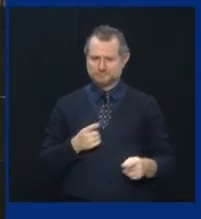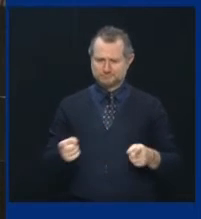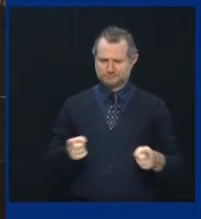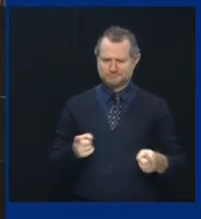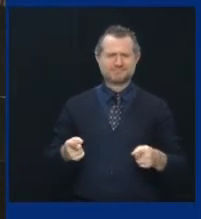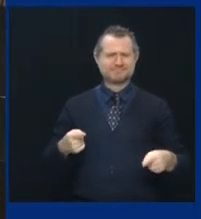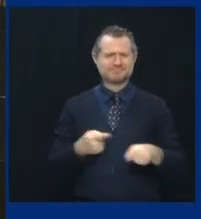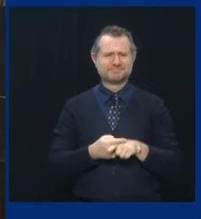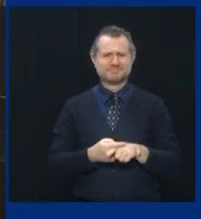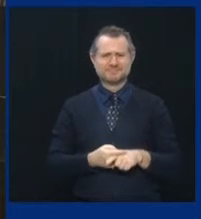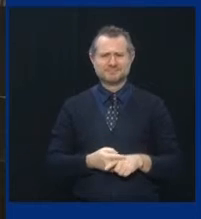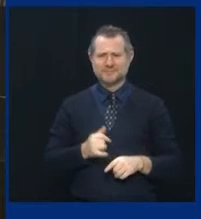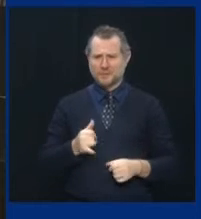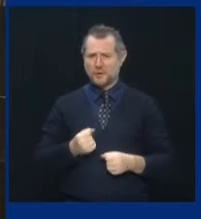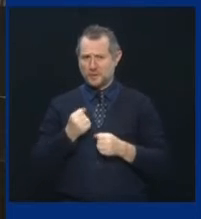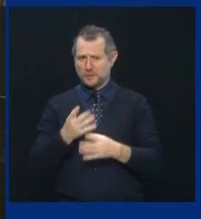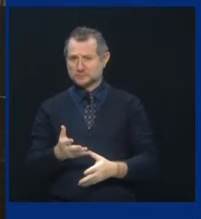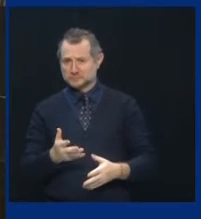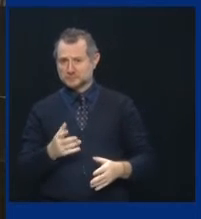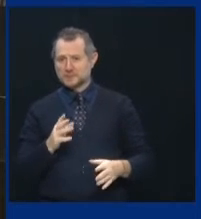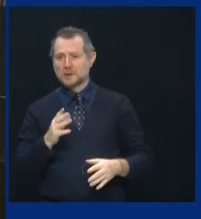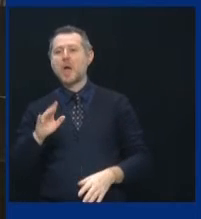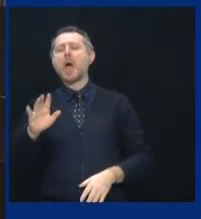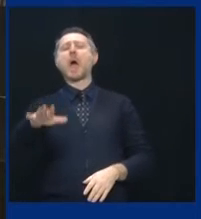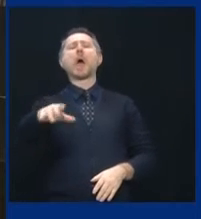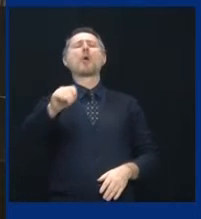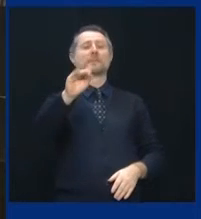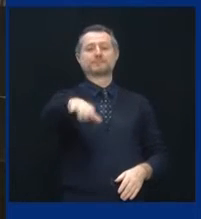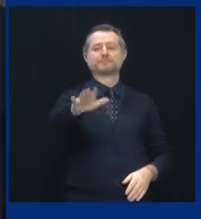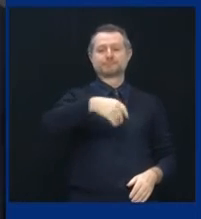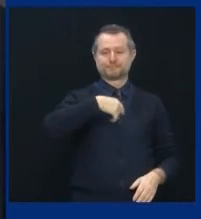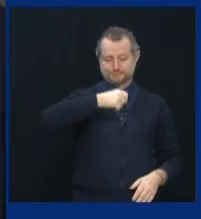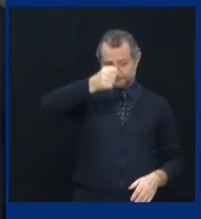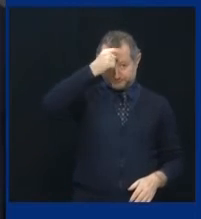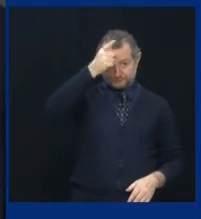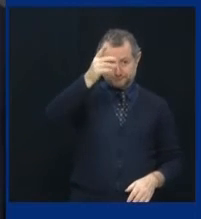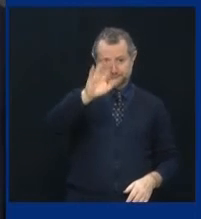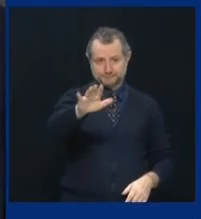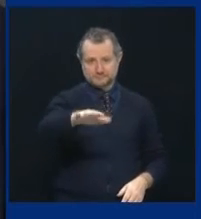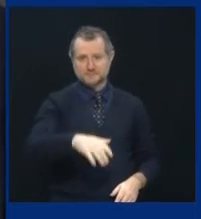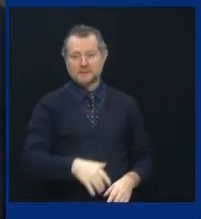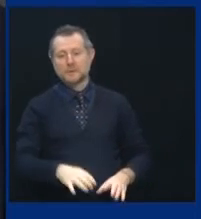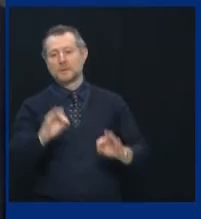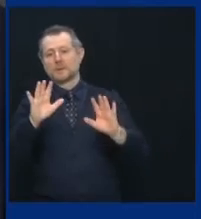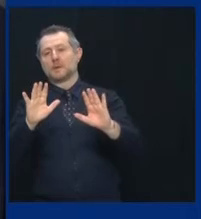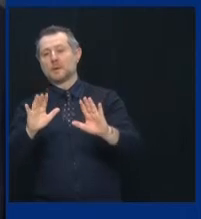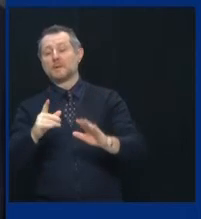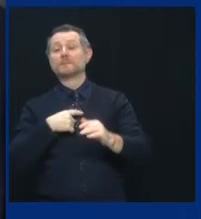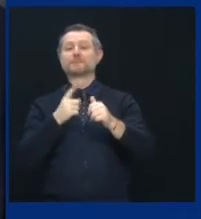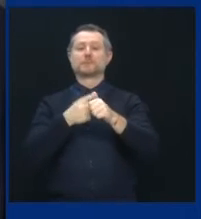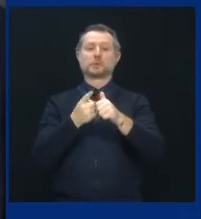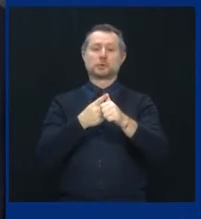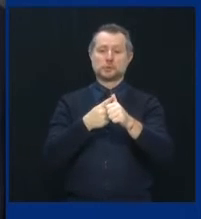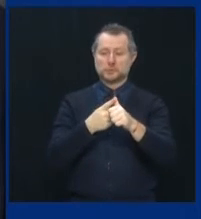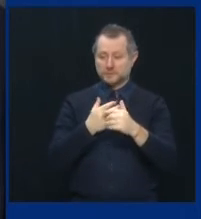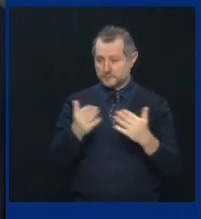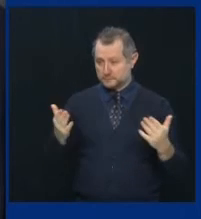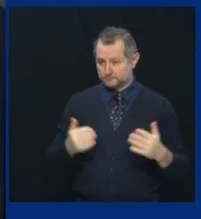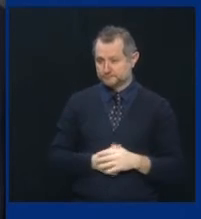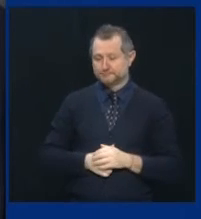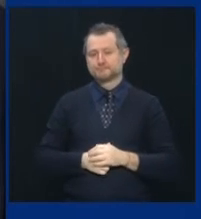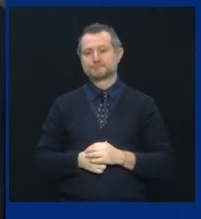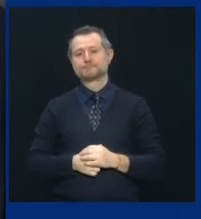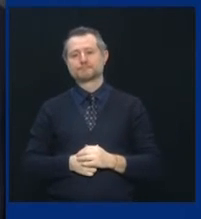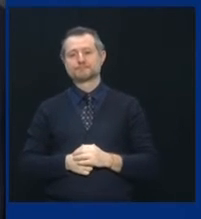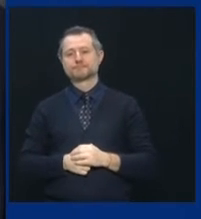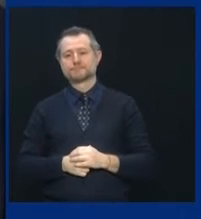that slowing down the vaccination process at all? I'm sorry, I got it. First, the